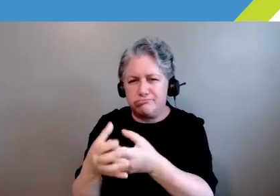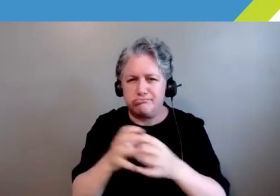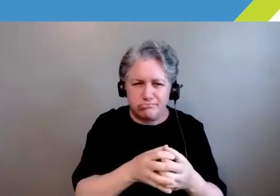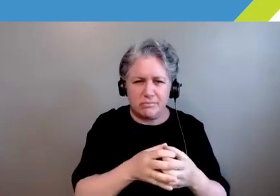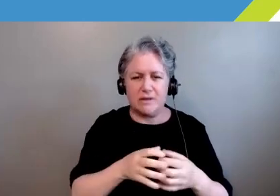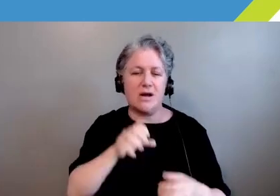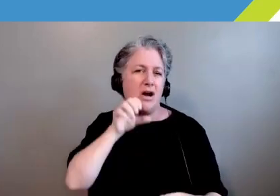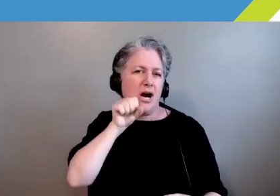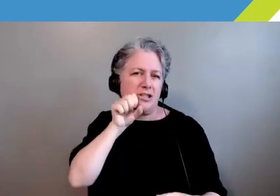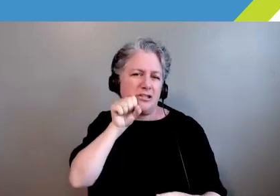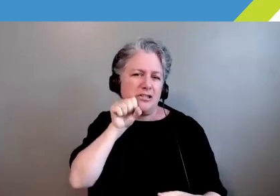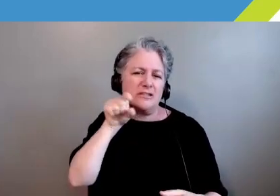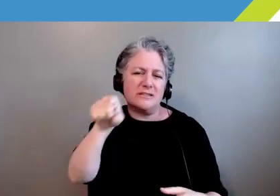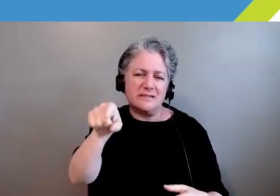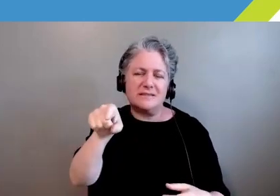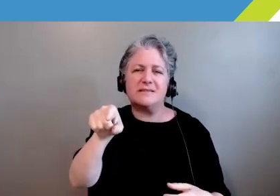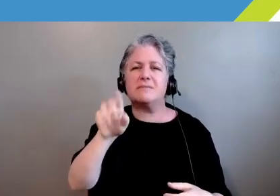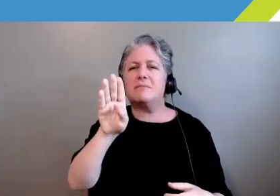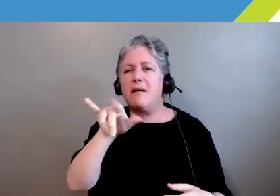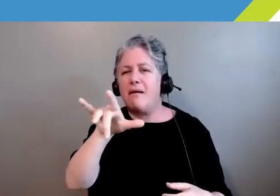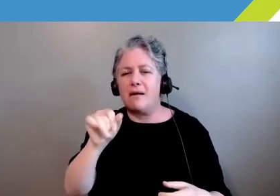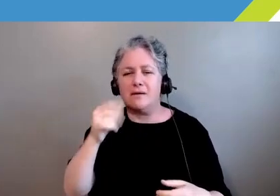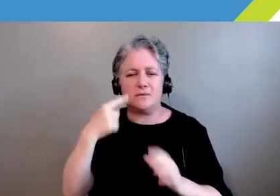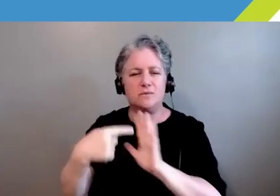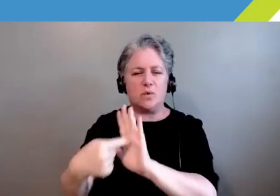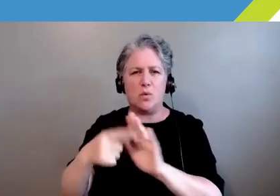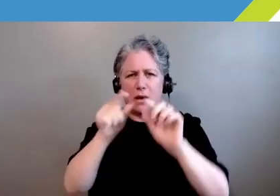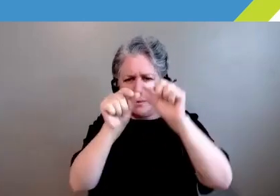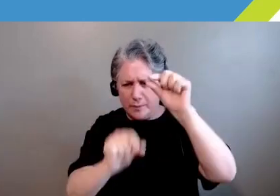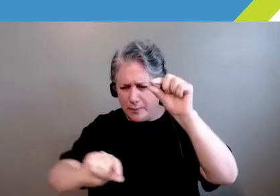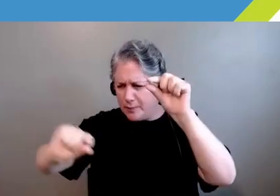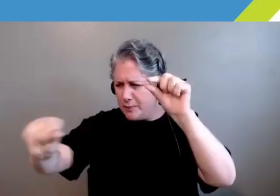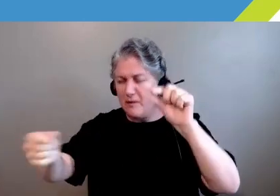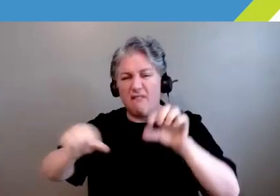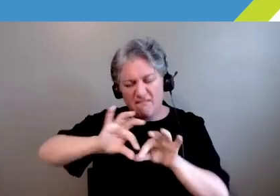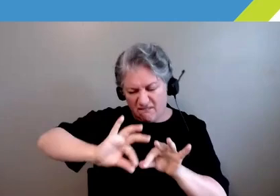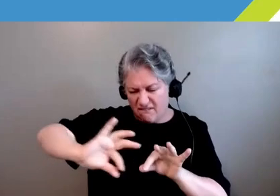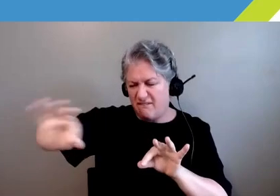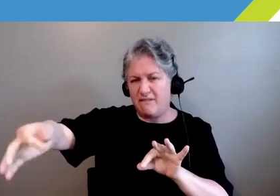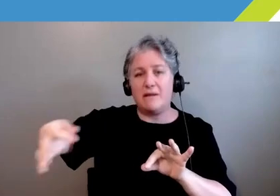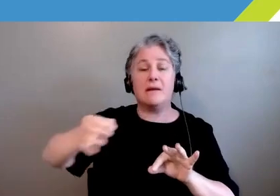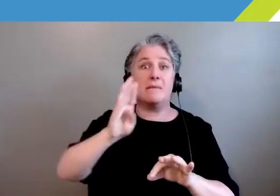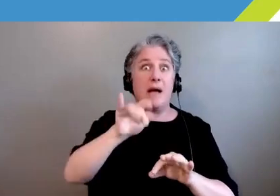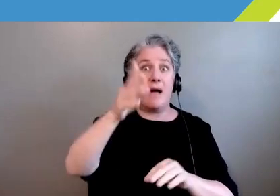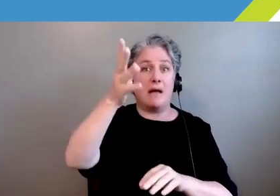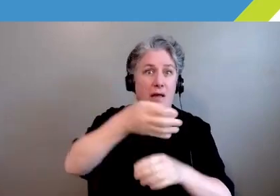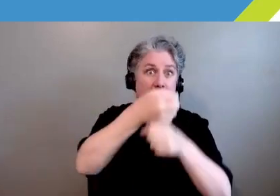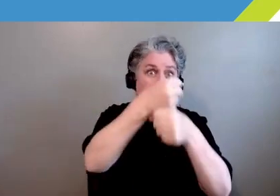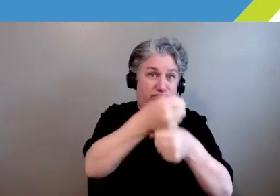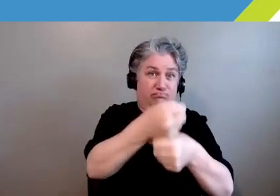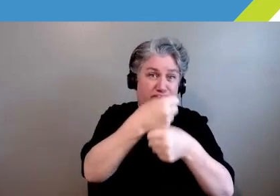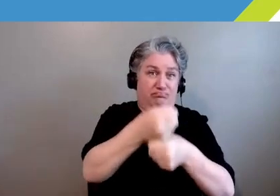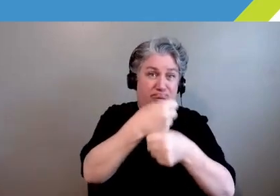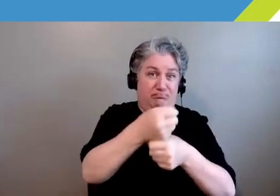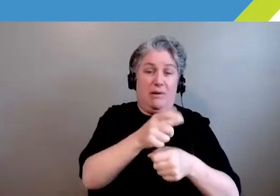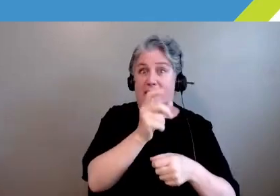the ones in orange, just let you see what bile ducts look like. And they're a series of tubes that essentially are draining bile that's being made